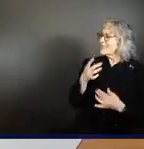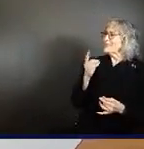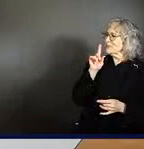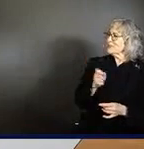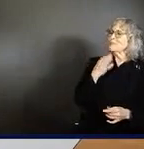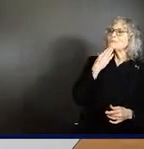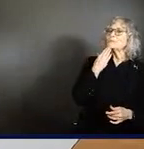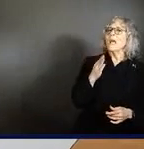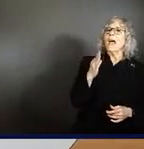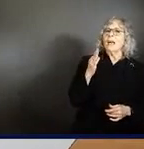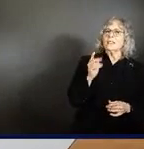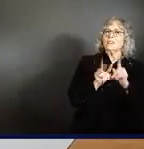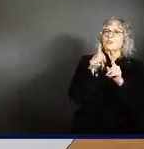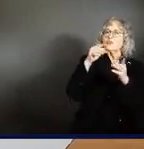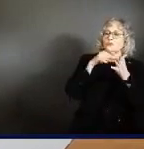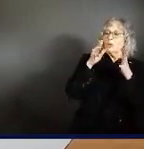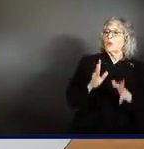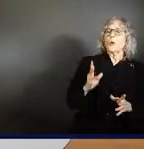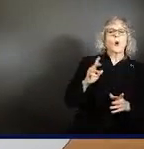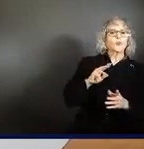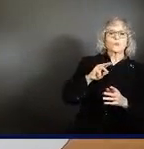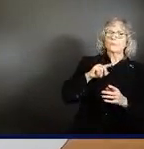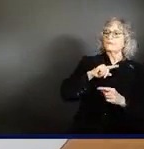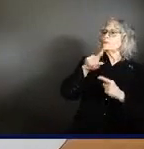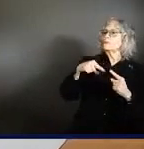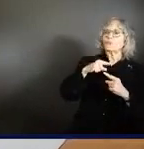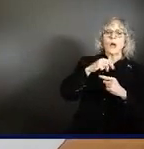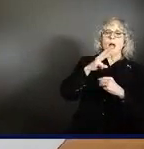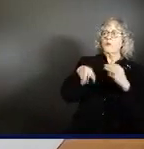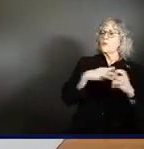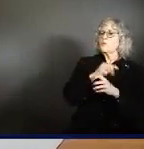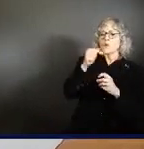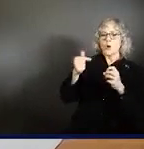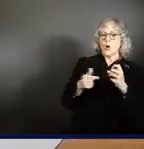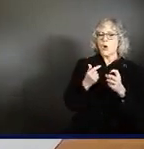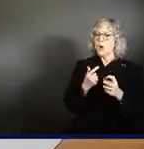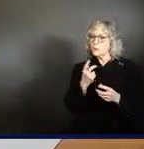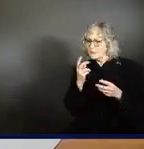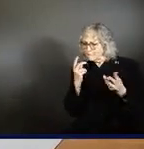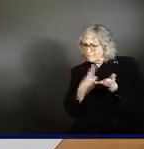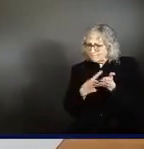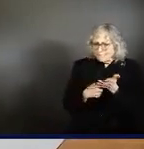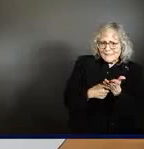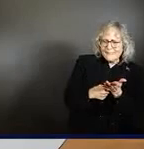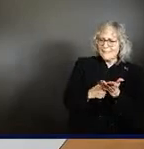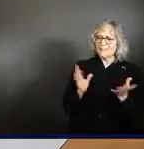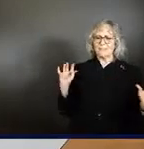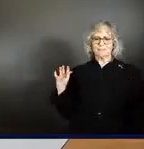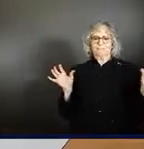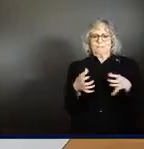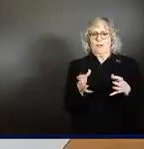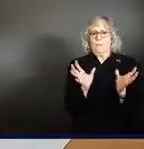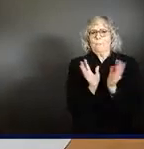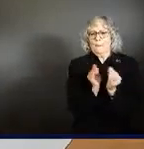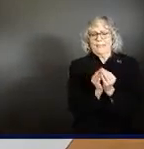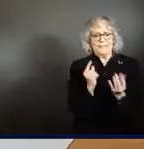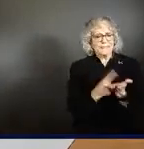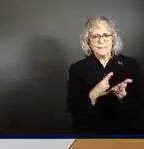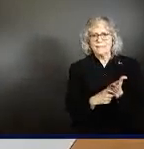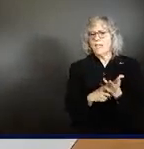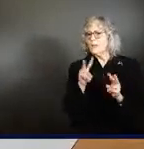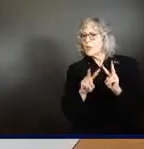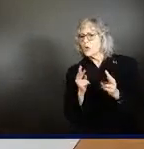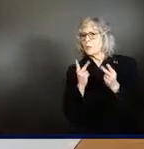year there's a process of selecting the targets, very rigorous. Lots of astronomers get together and look at the